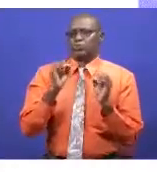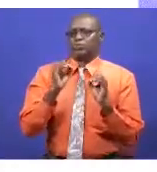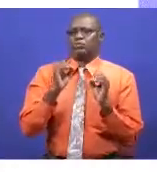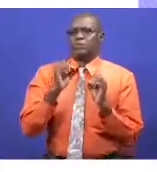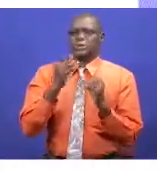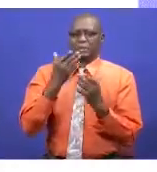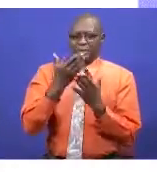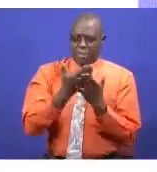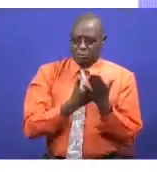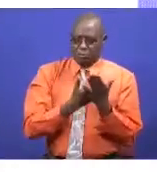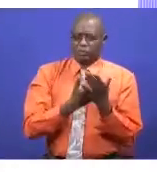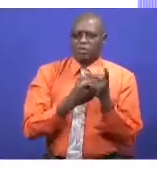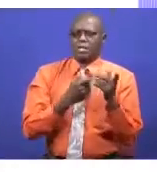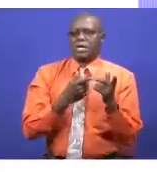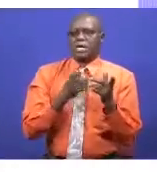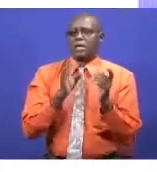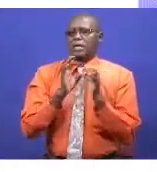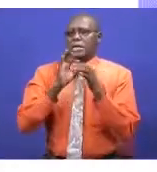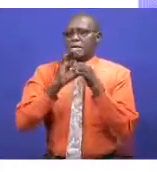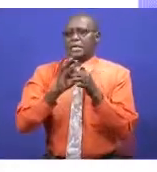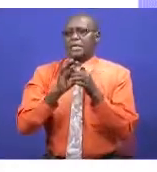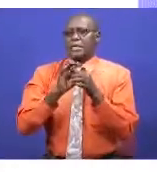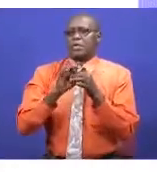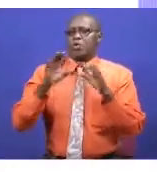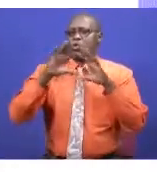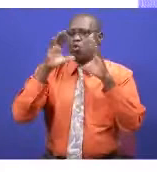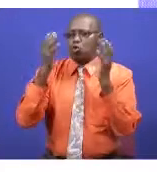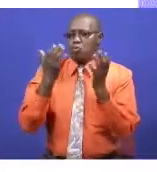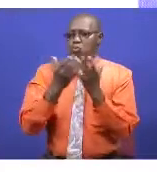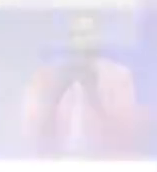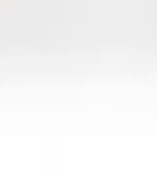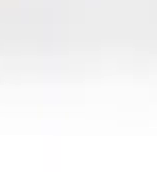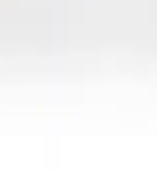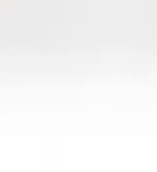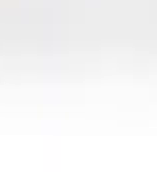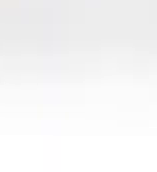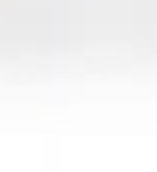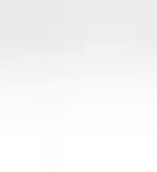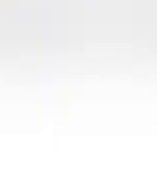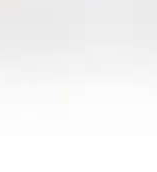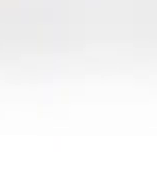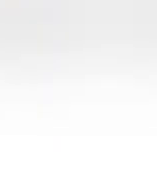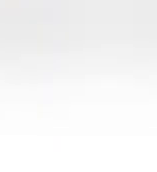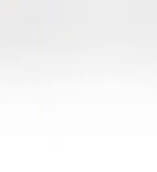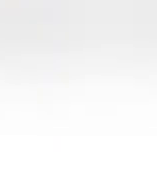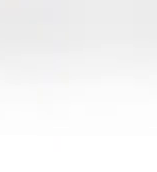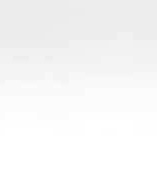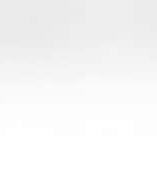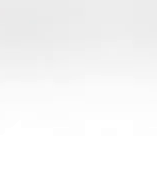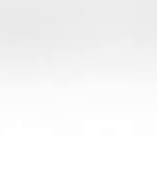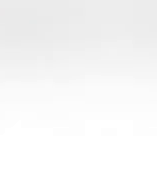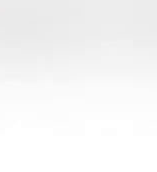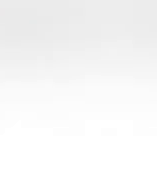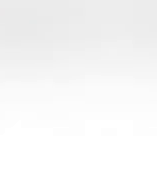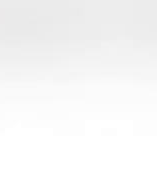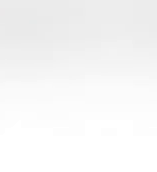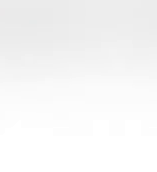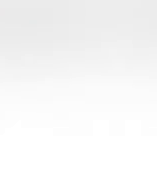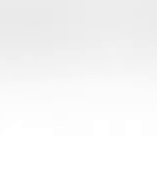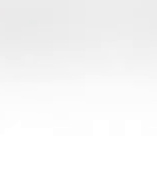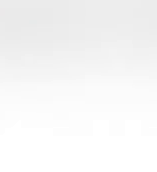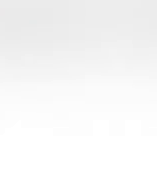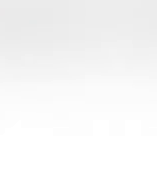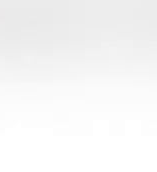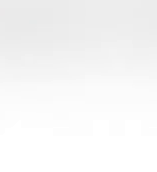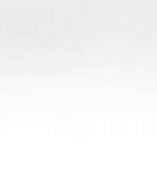reports that he is linked to a global crime syndicate in a statement released on Friday evening. The police said Sakaja, who is vying